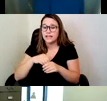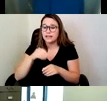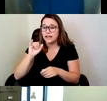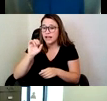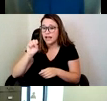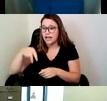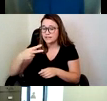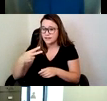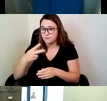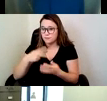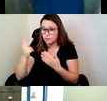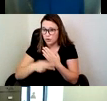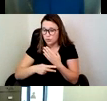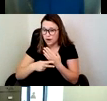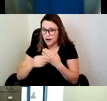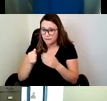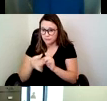be, we